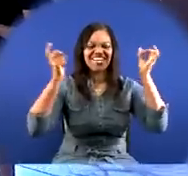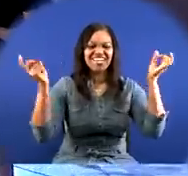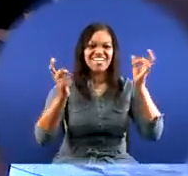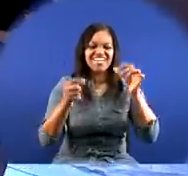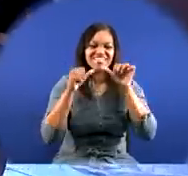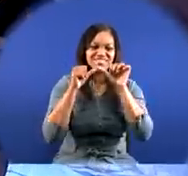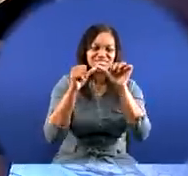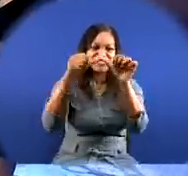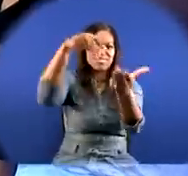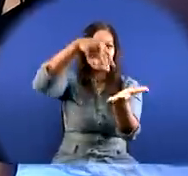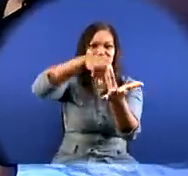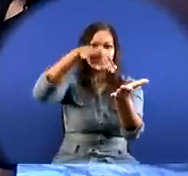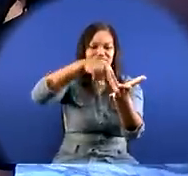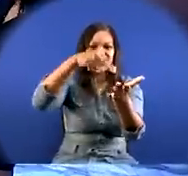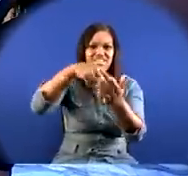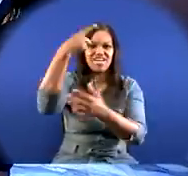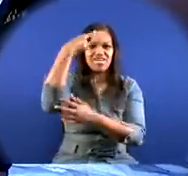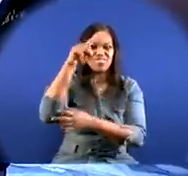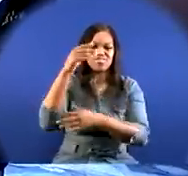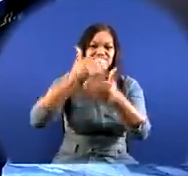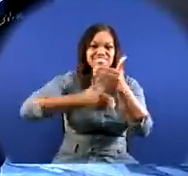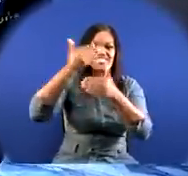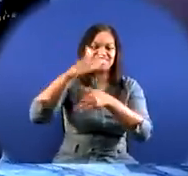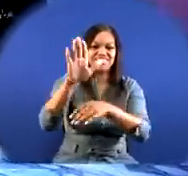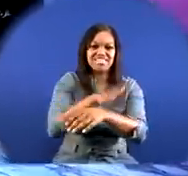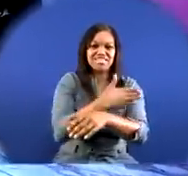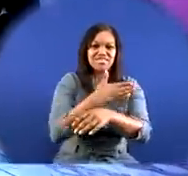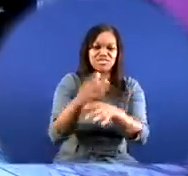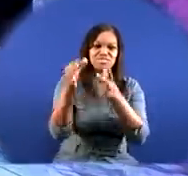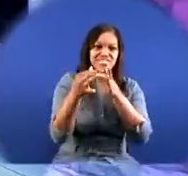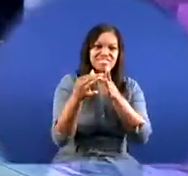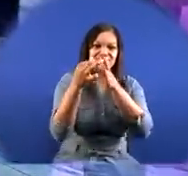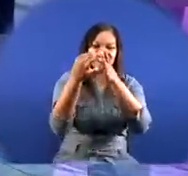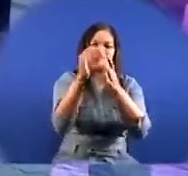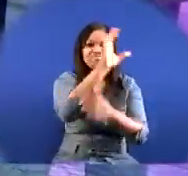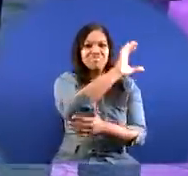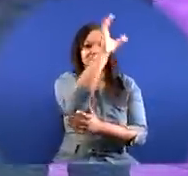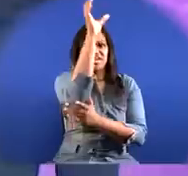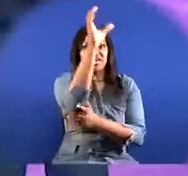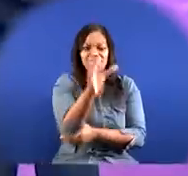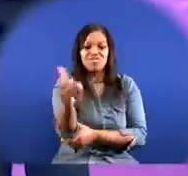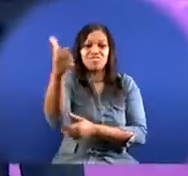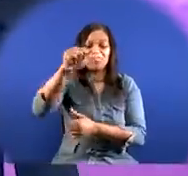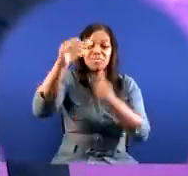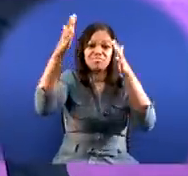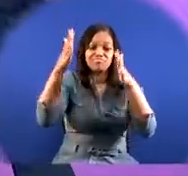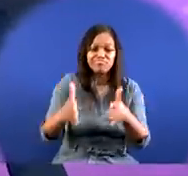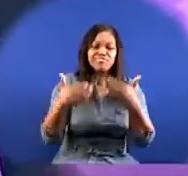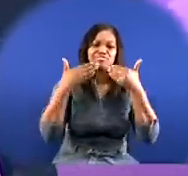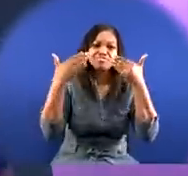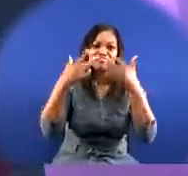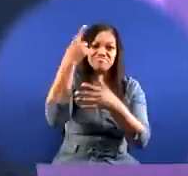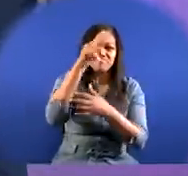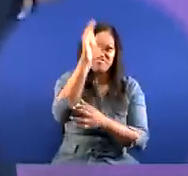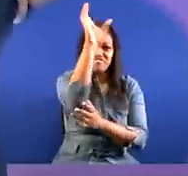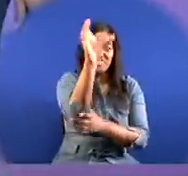please remain standing for our hymn today, Lead Me to Calvary. Anybody grateful for Calvary